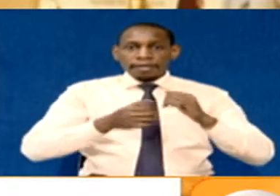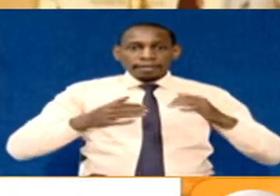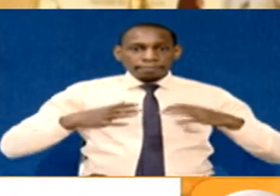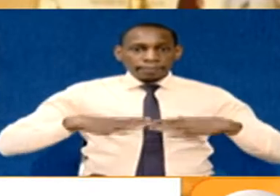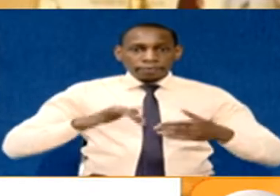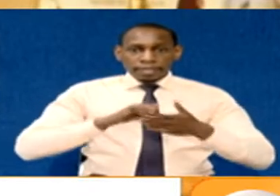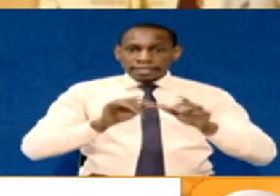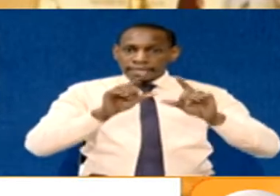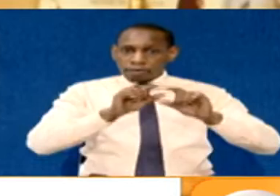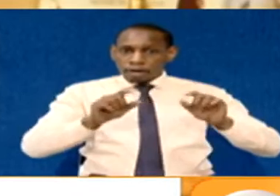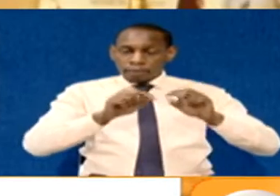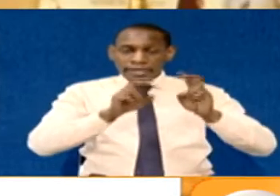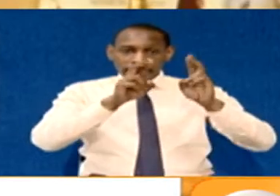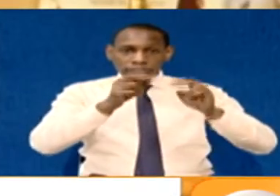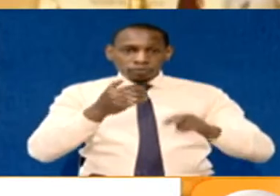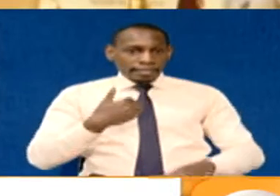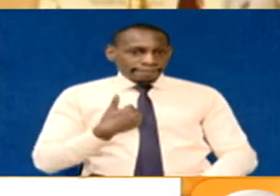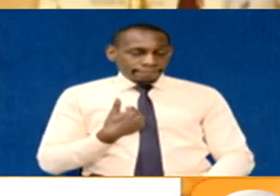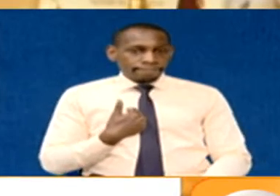Those who were said to have issues,